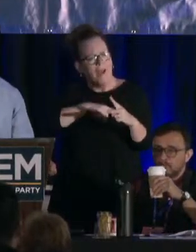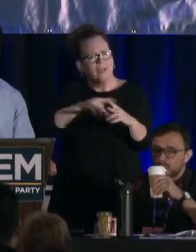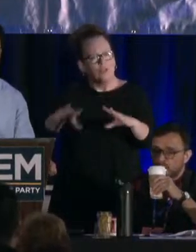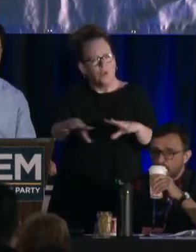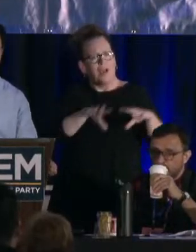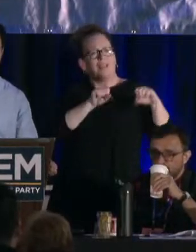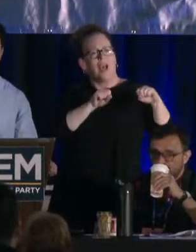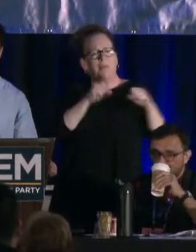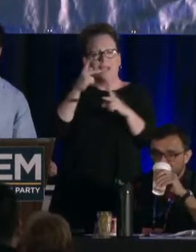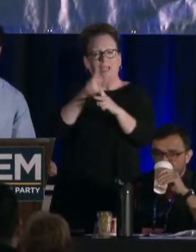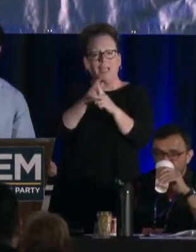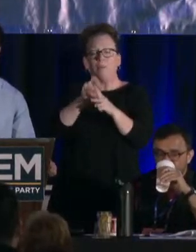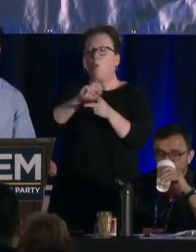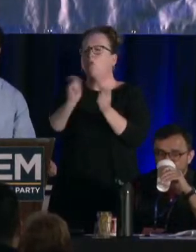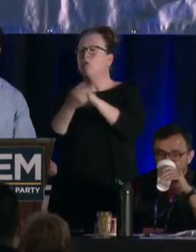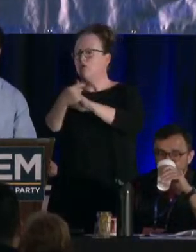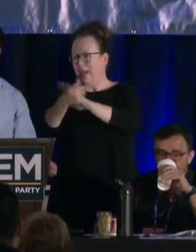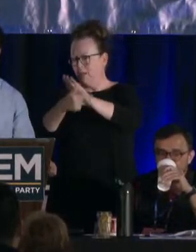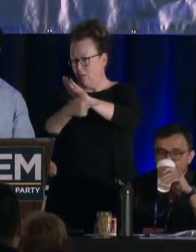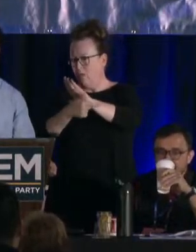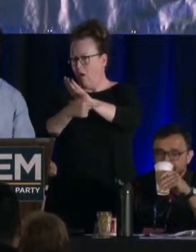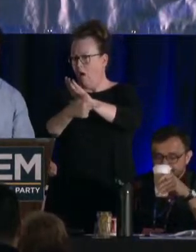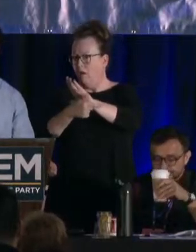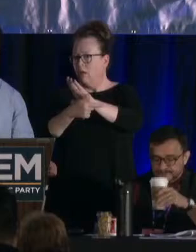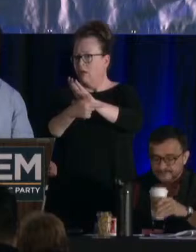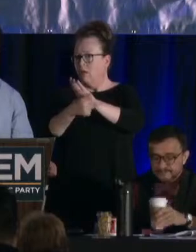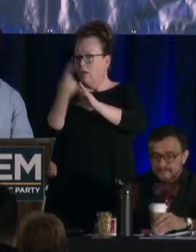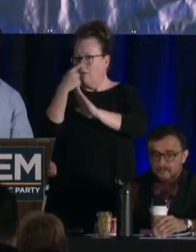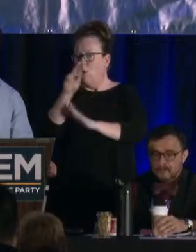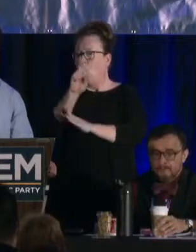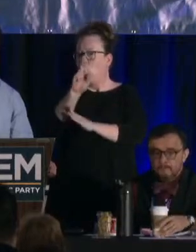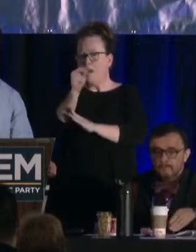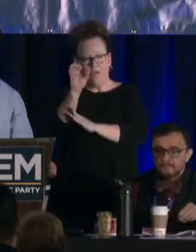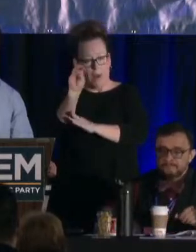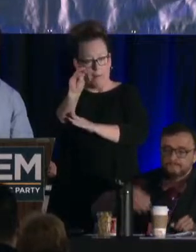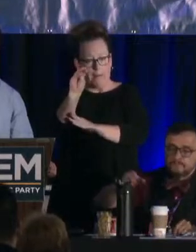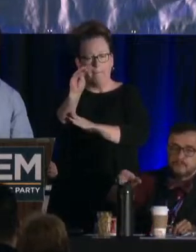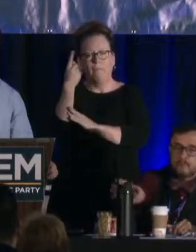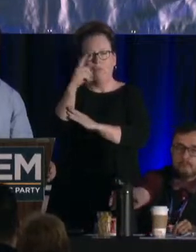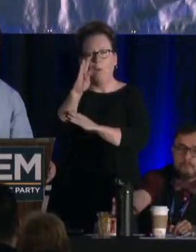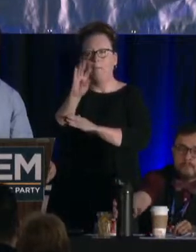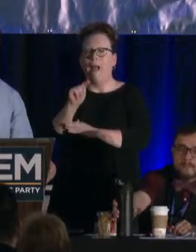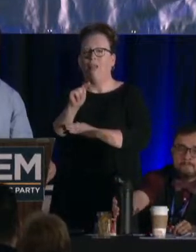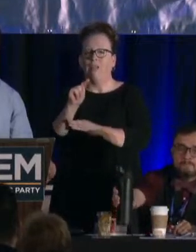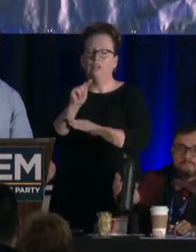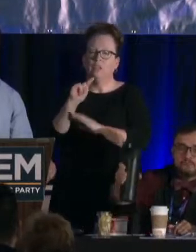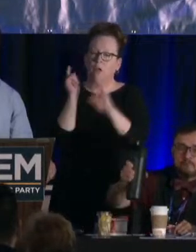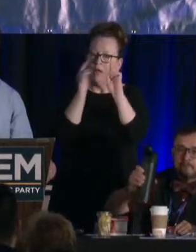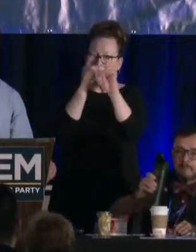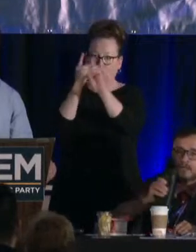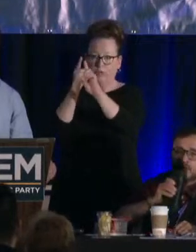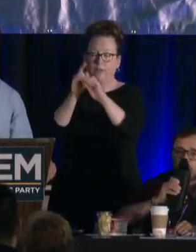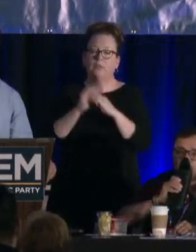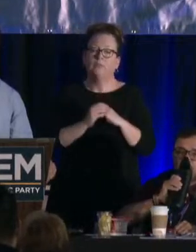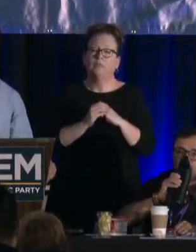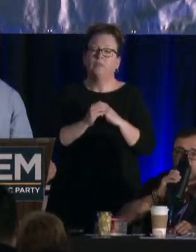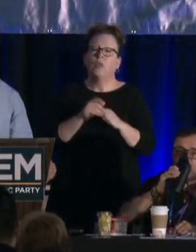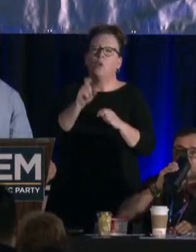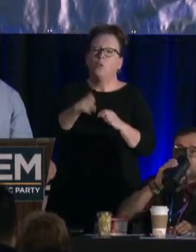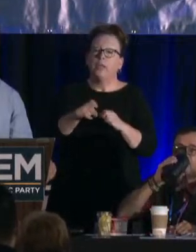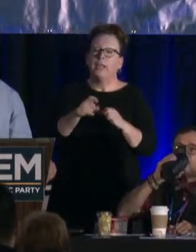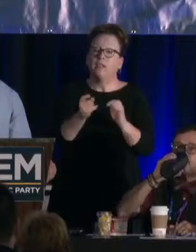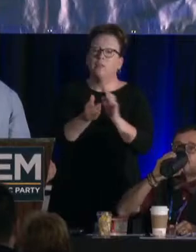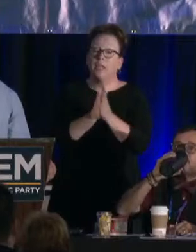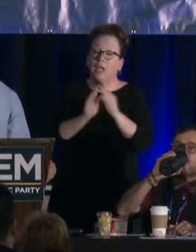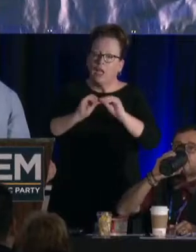law, overturn the law in the rare case of referenda ballot initiatives. We need to be